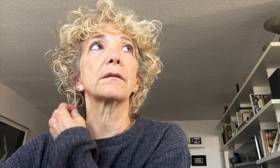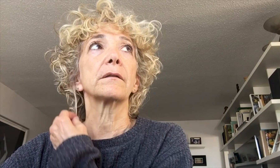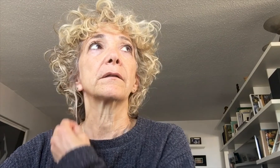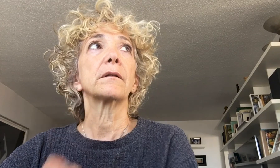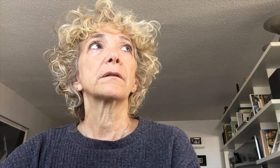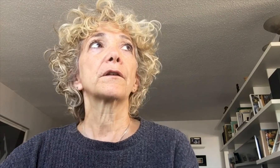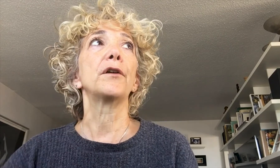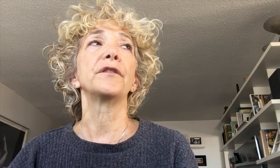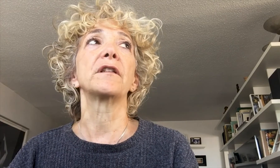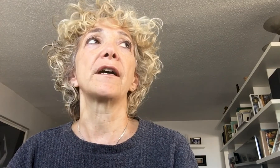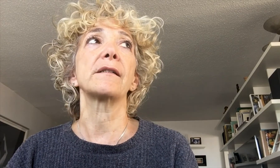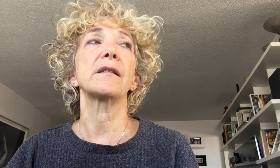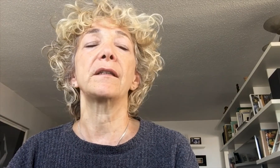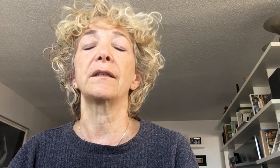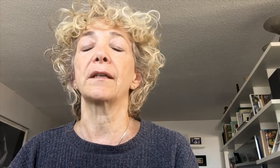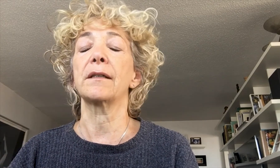think